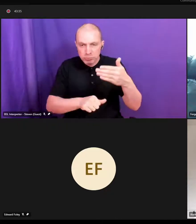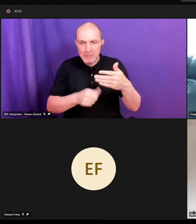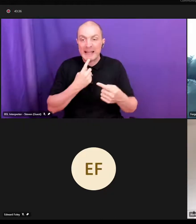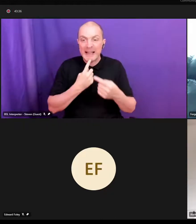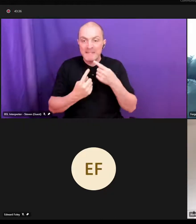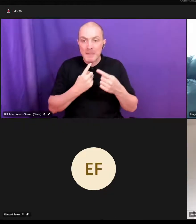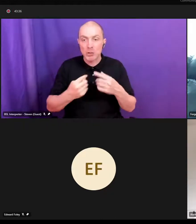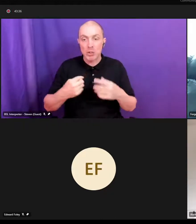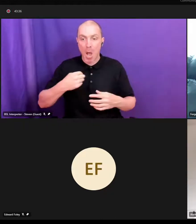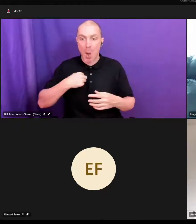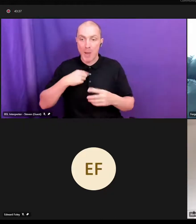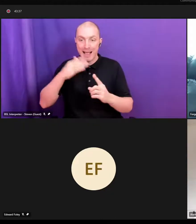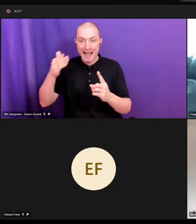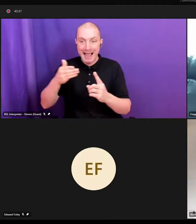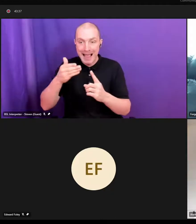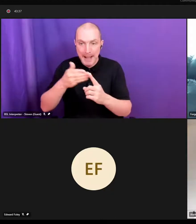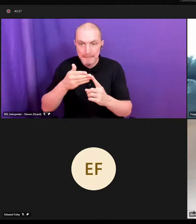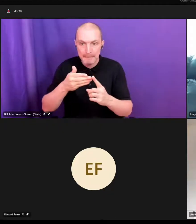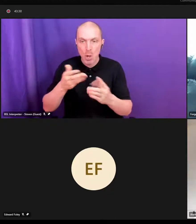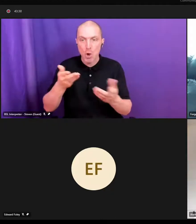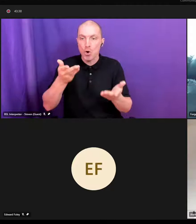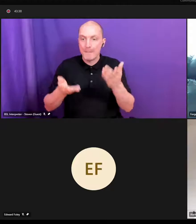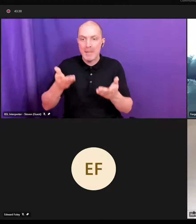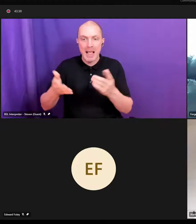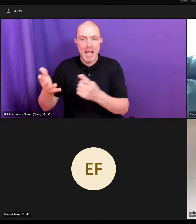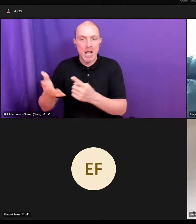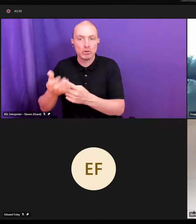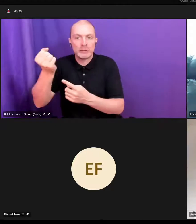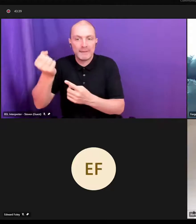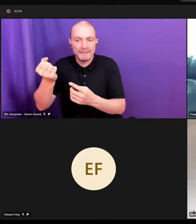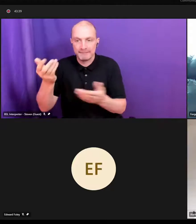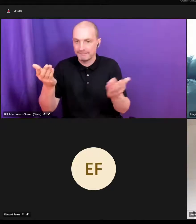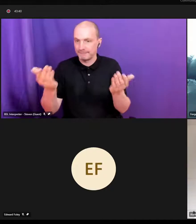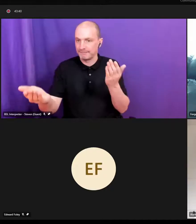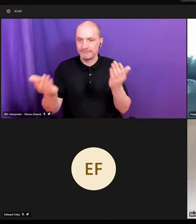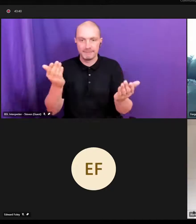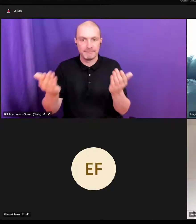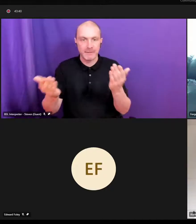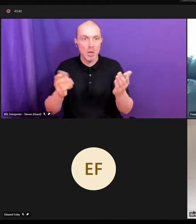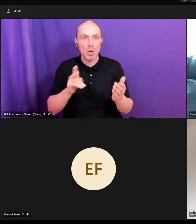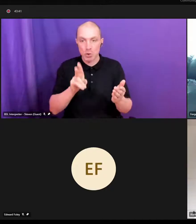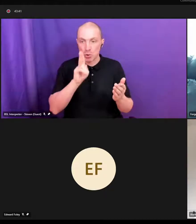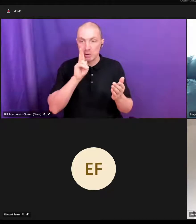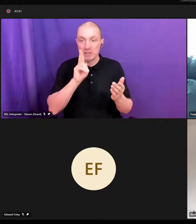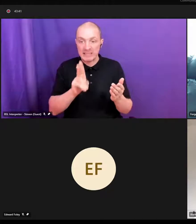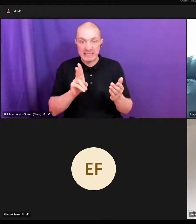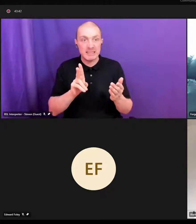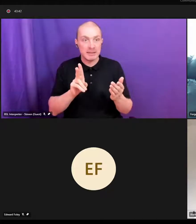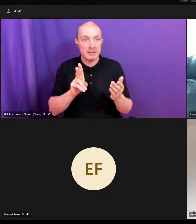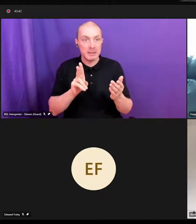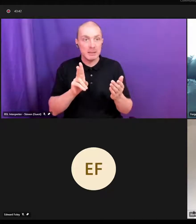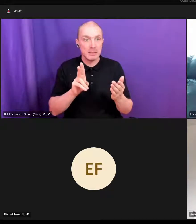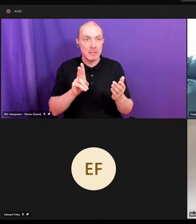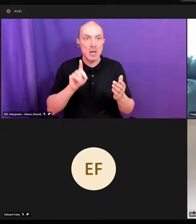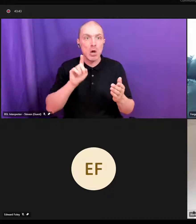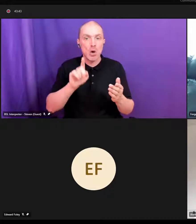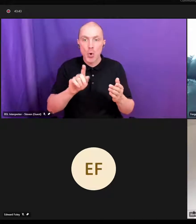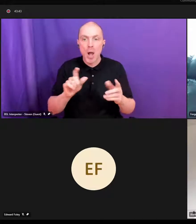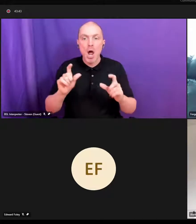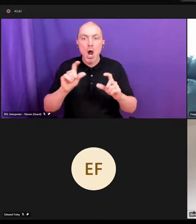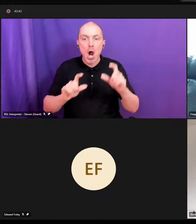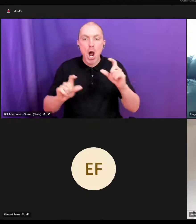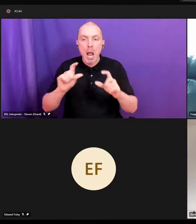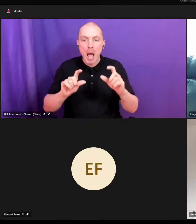do and how we've performed. And you'll see that, as ever, coloured through our colouring scheme through from